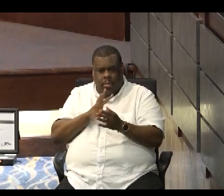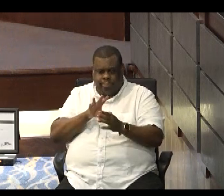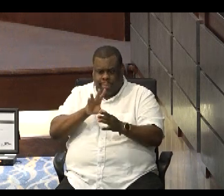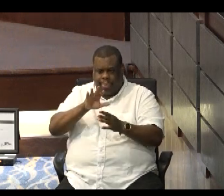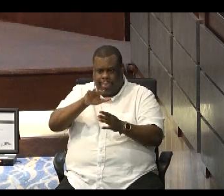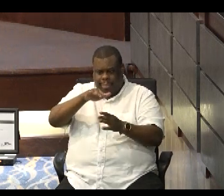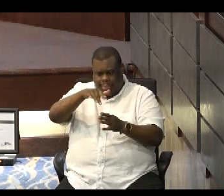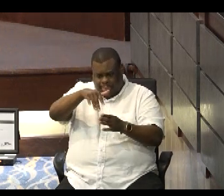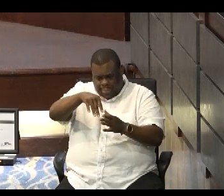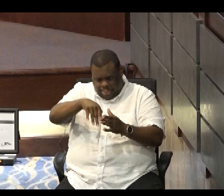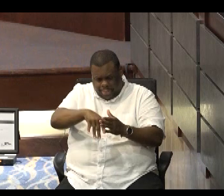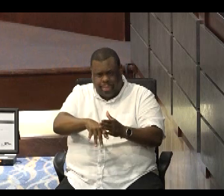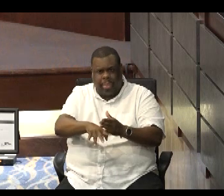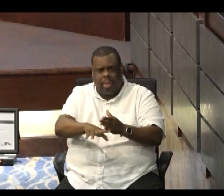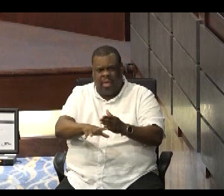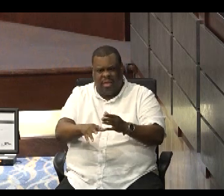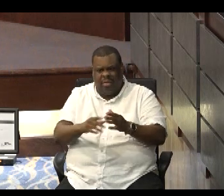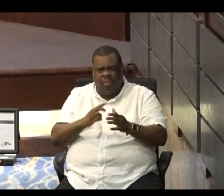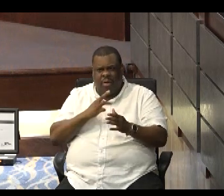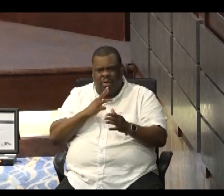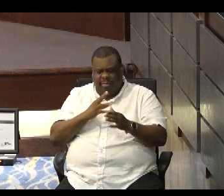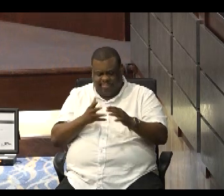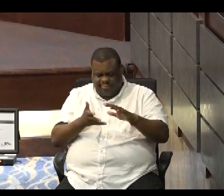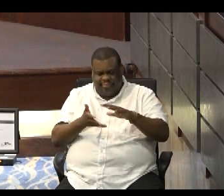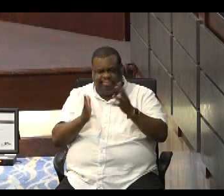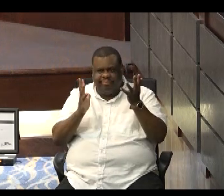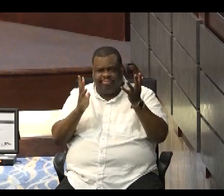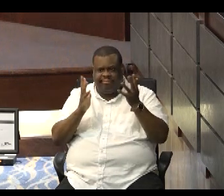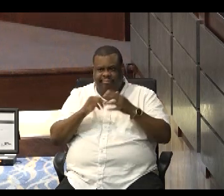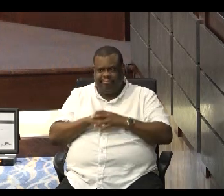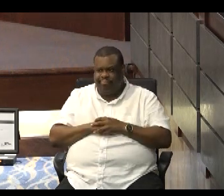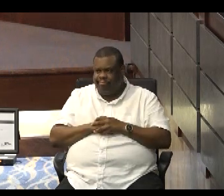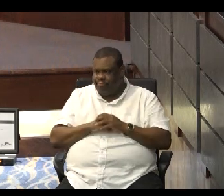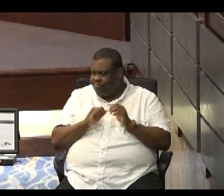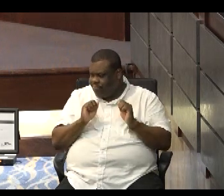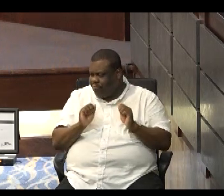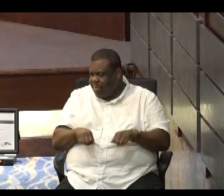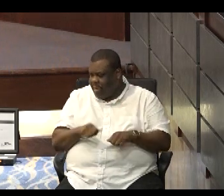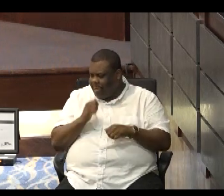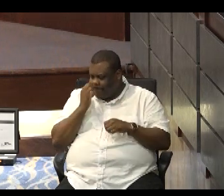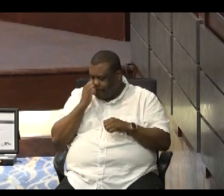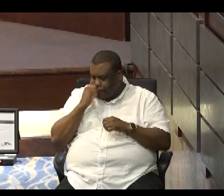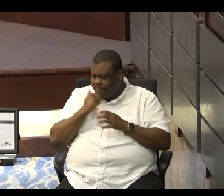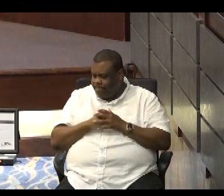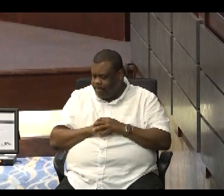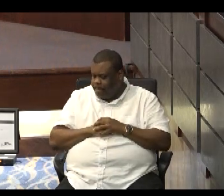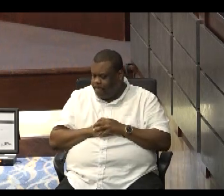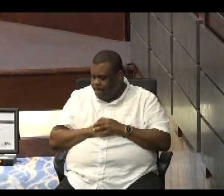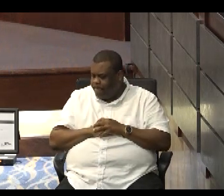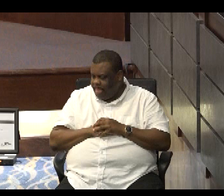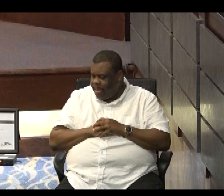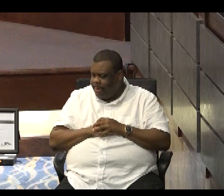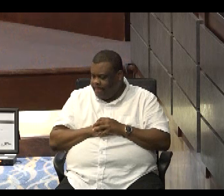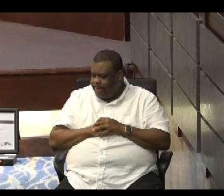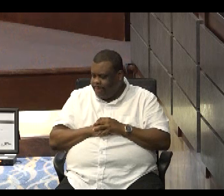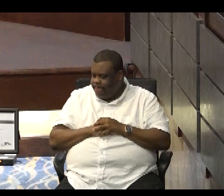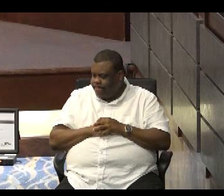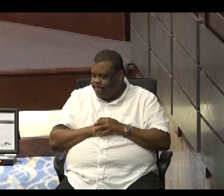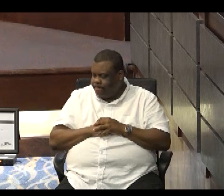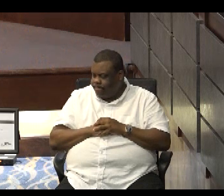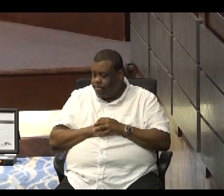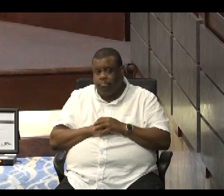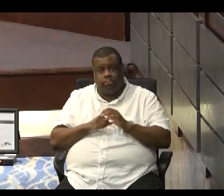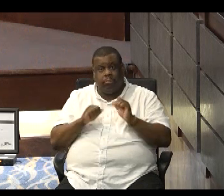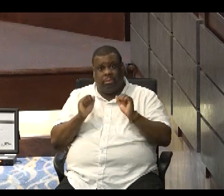catastrophic threat if we don't protect our stormwater quality. And it can keep us from having to do more expensive things